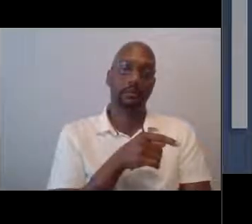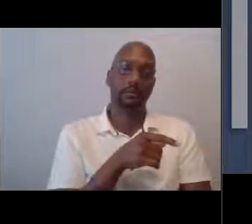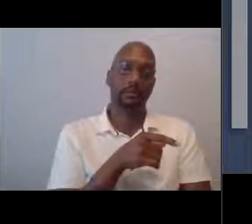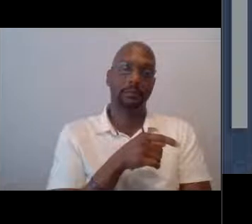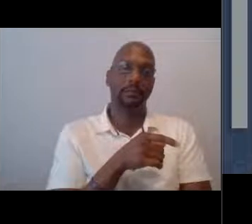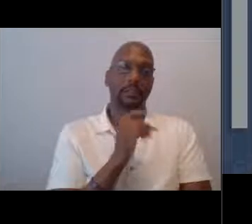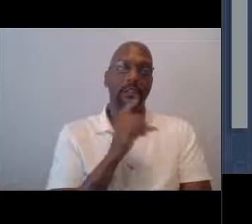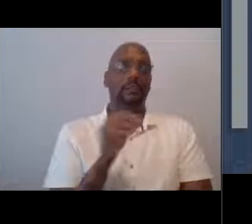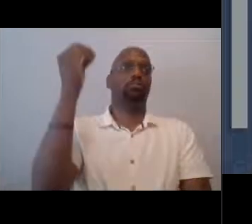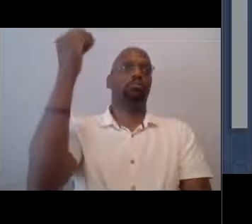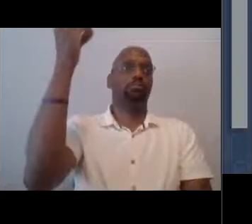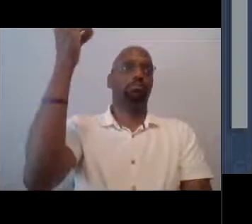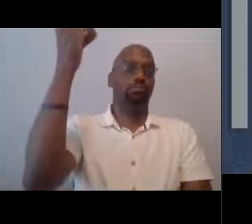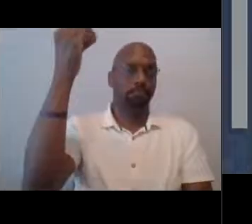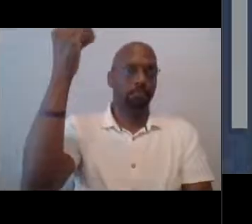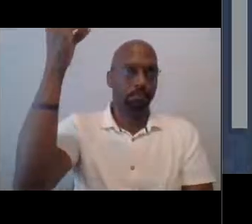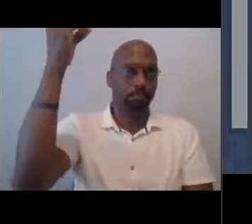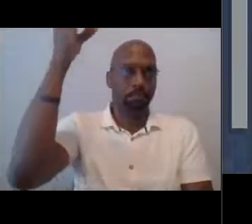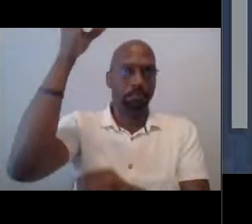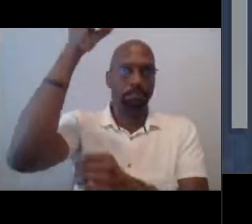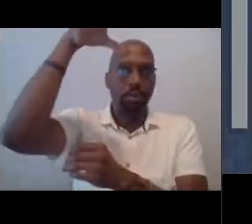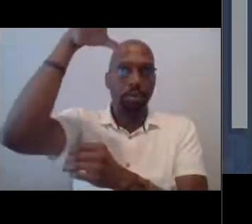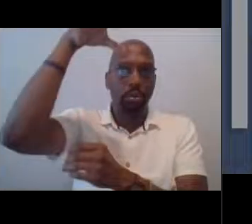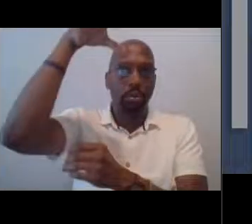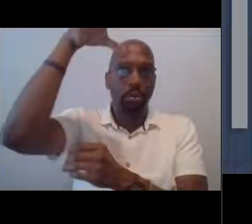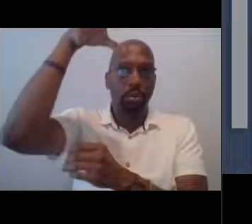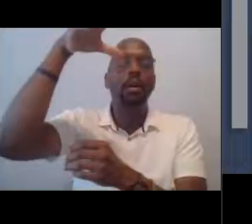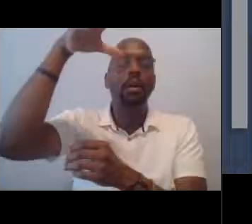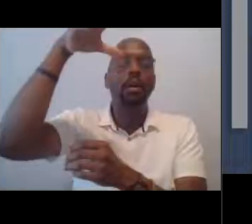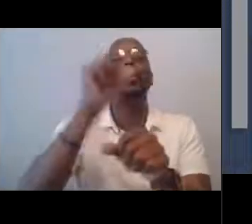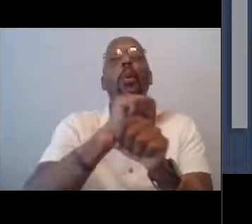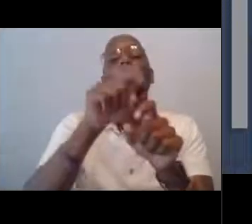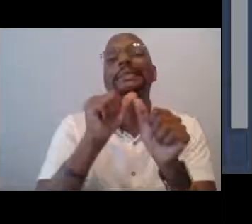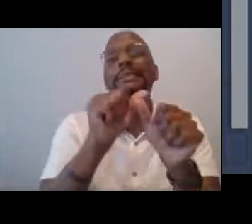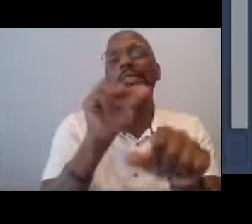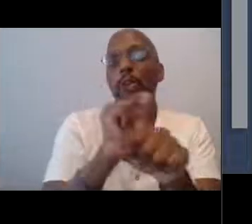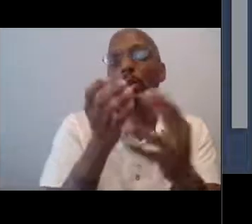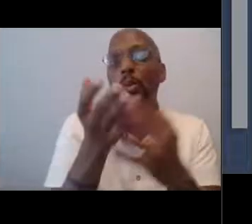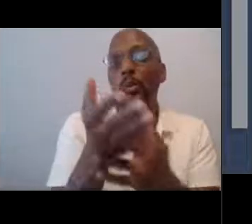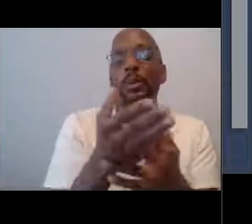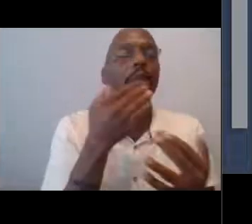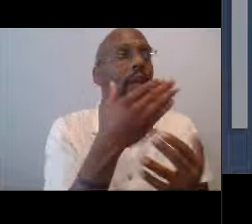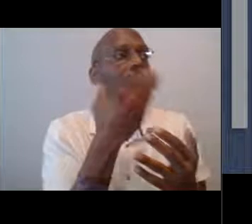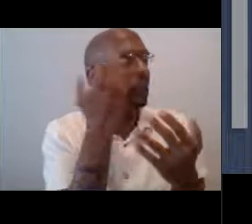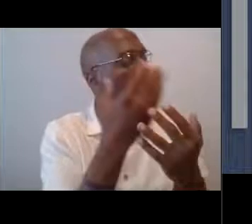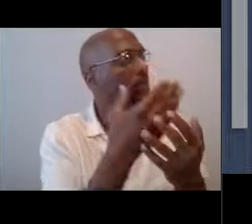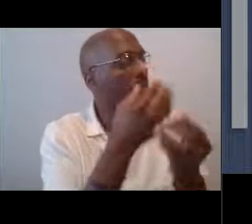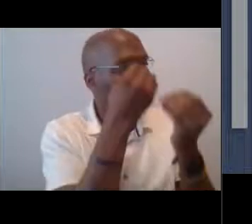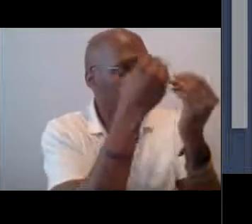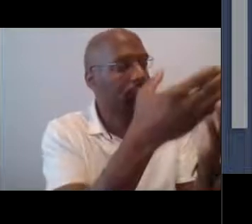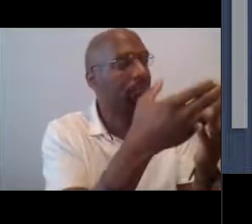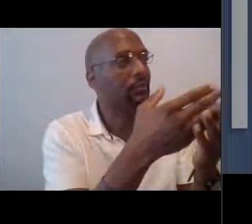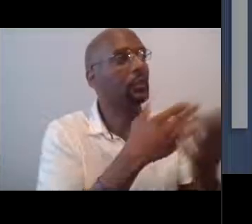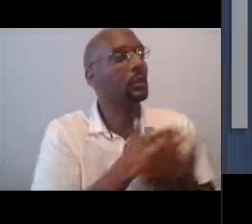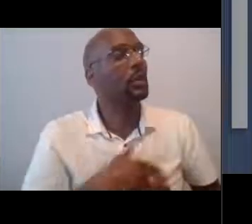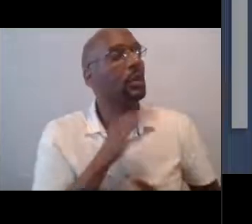all the work that we still have to do. So thank you again for your update, and appreciate your staff